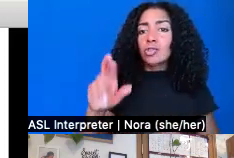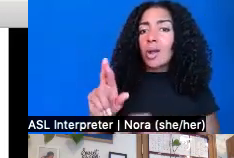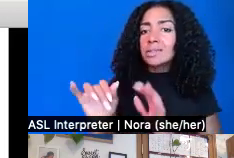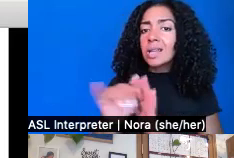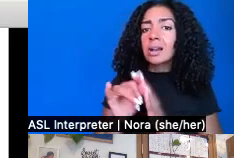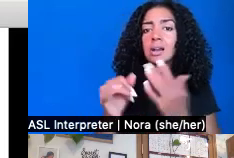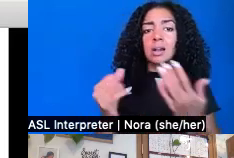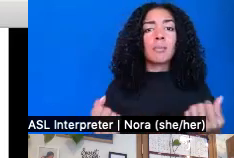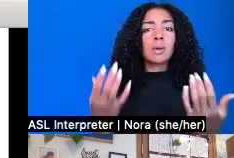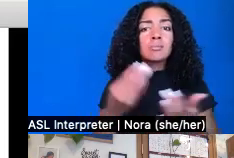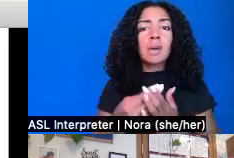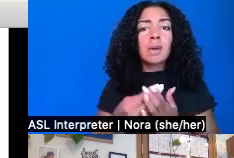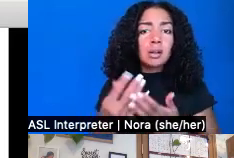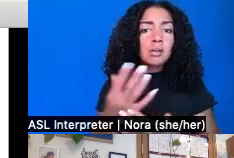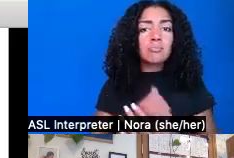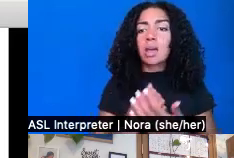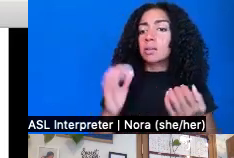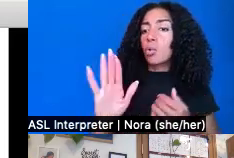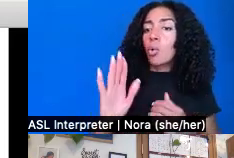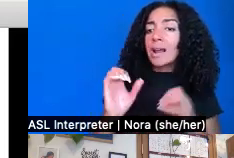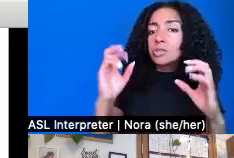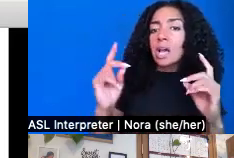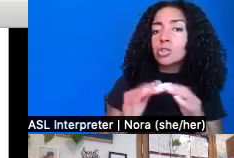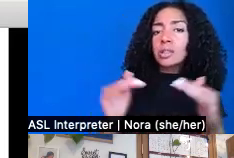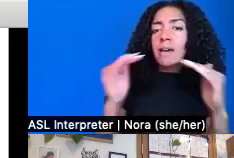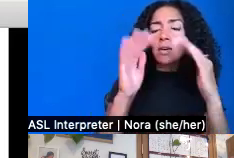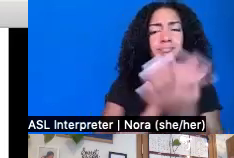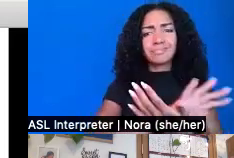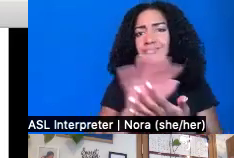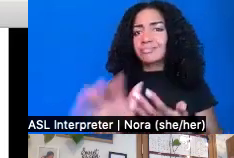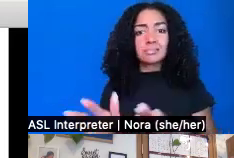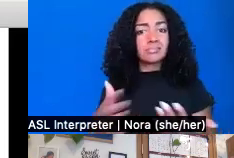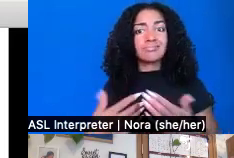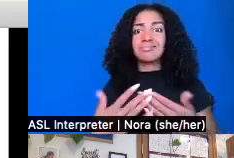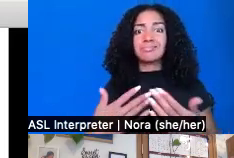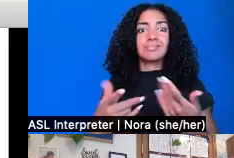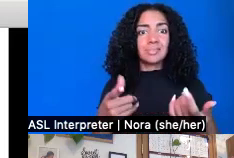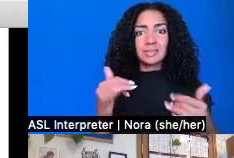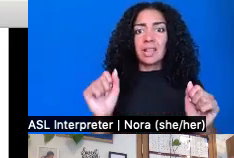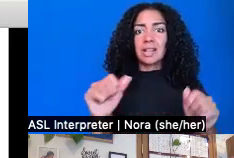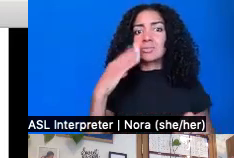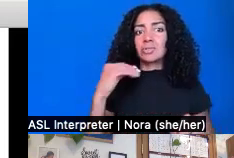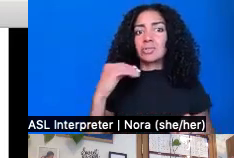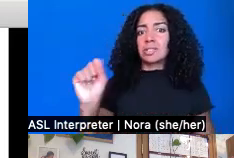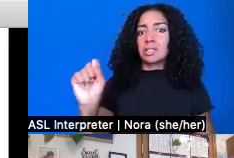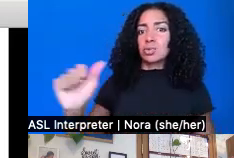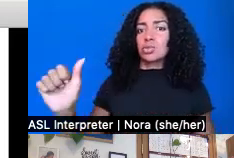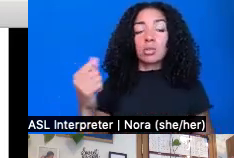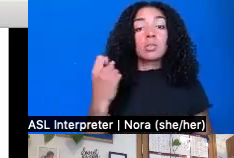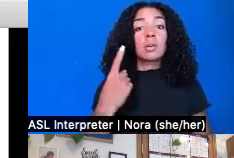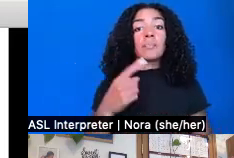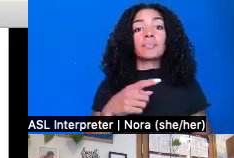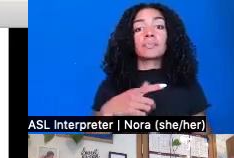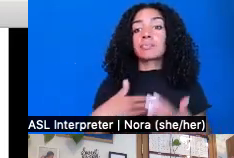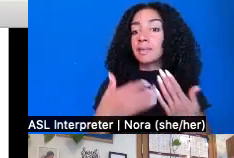how educated we are. It doesn't matter if we're doing this work for our entire lives, working to end sexual